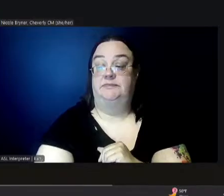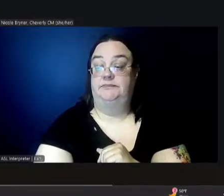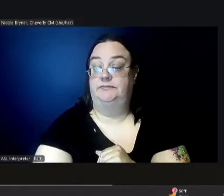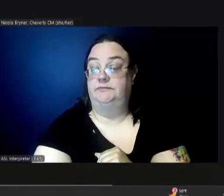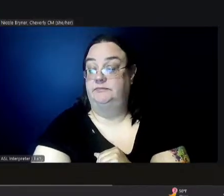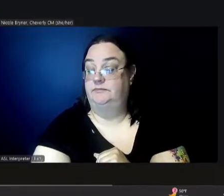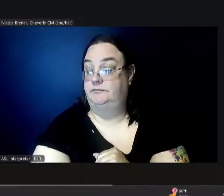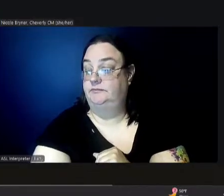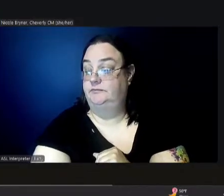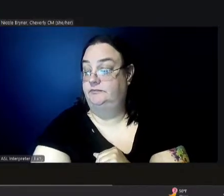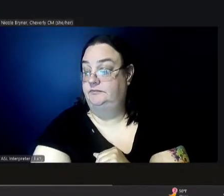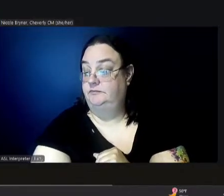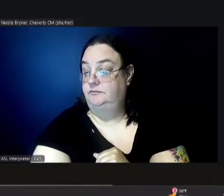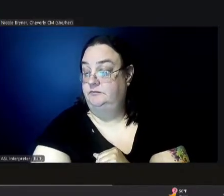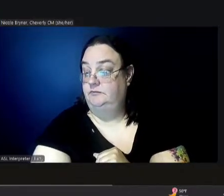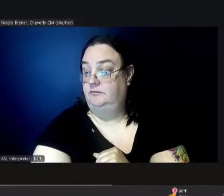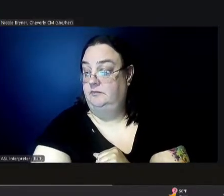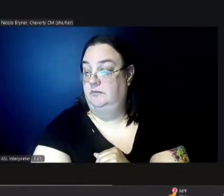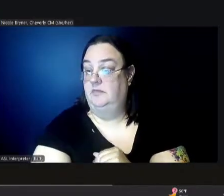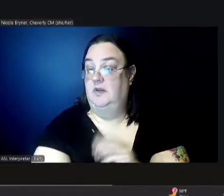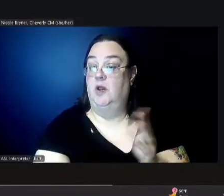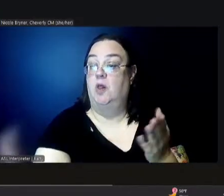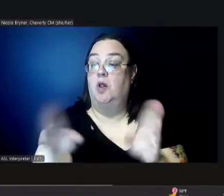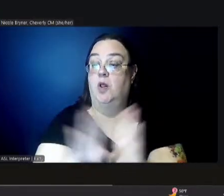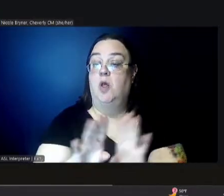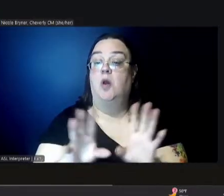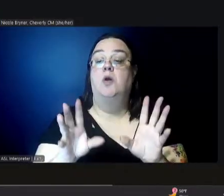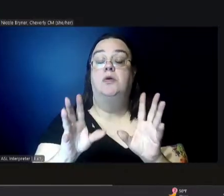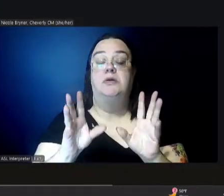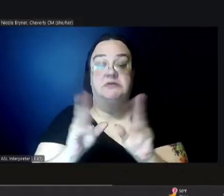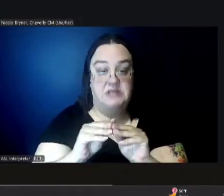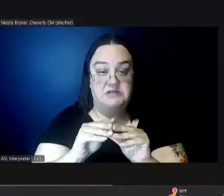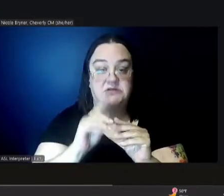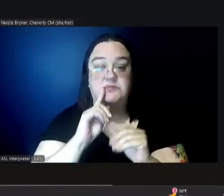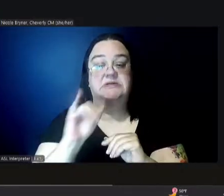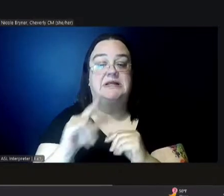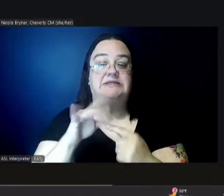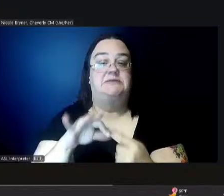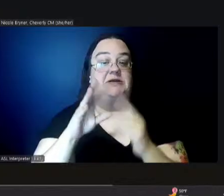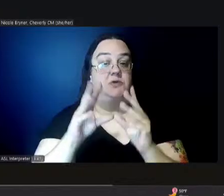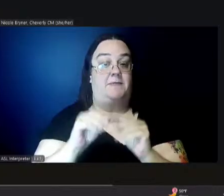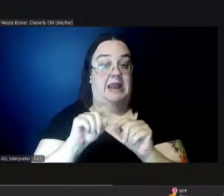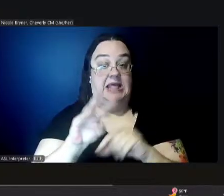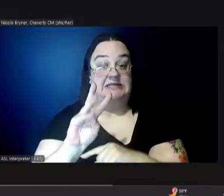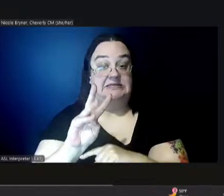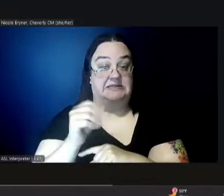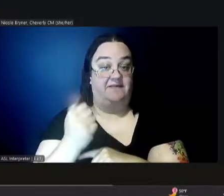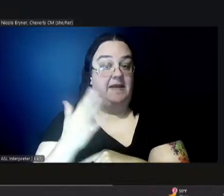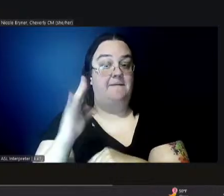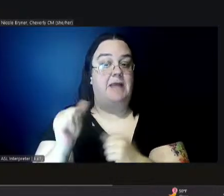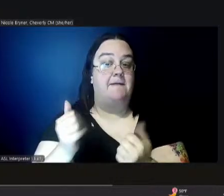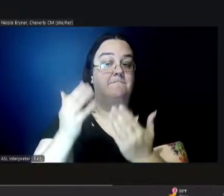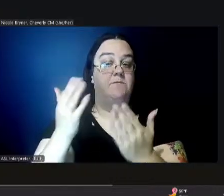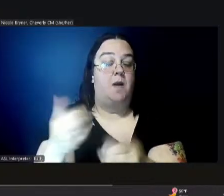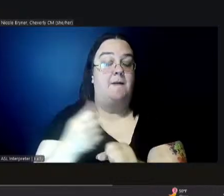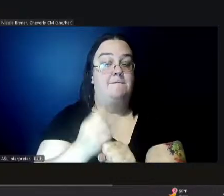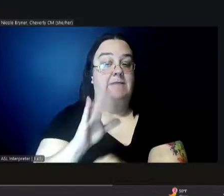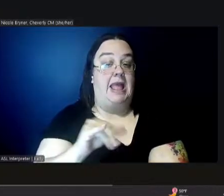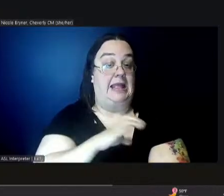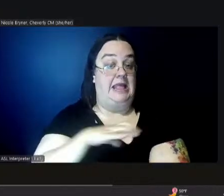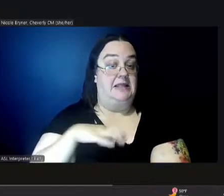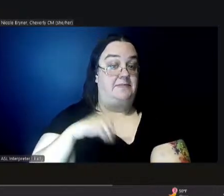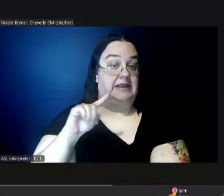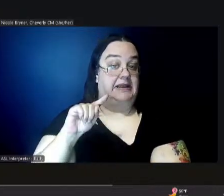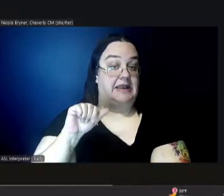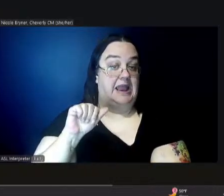The closed session was convened at the conclusion of a special meeting at 6:15 by motion made by Councilmember Tanzi and seconded